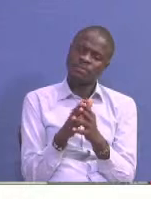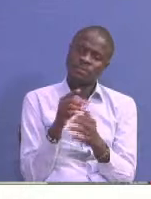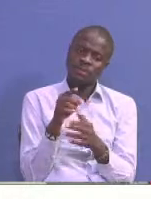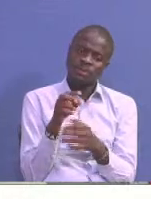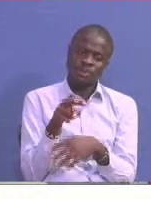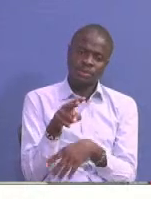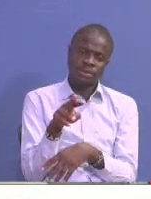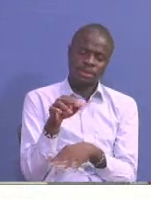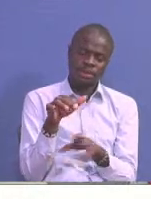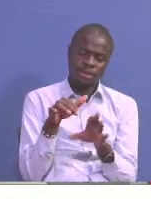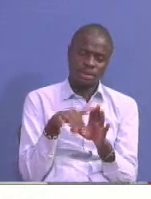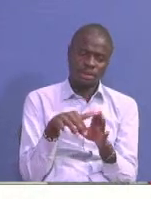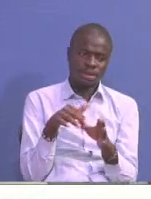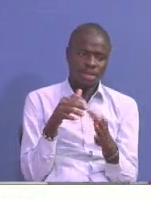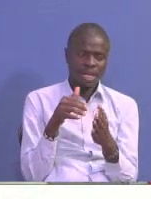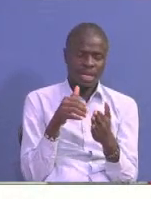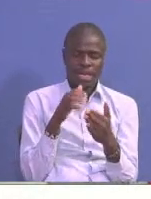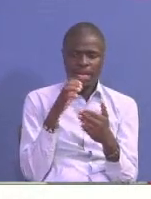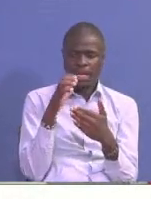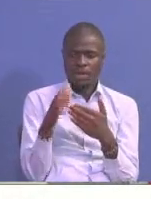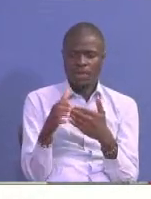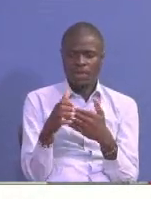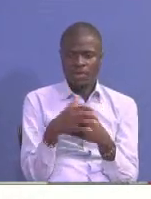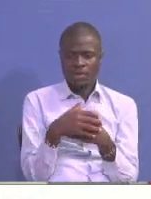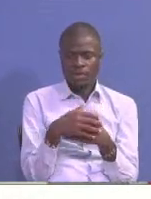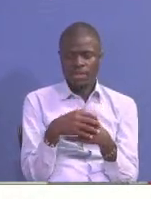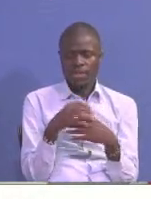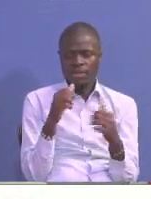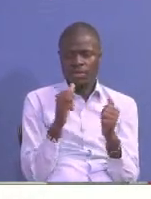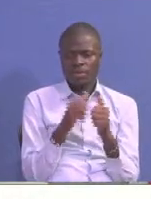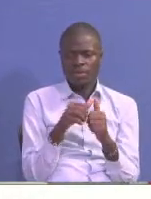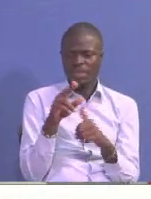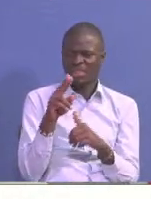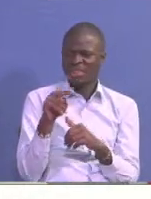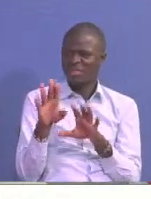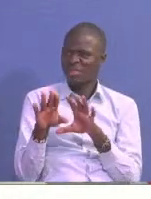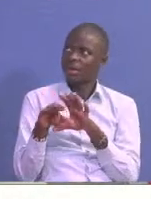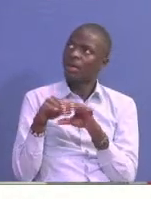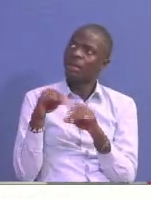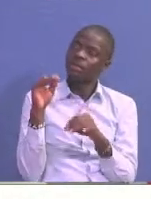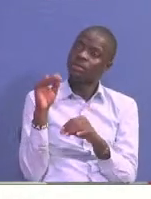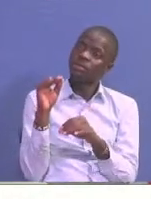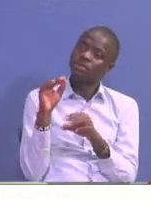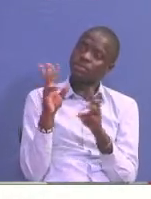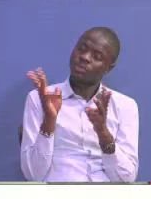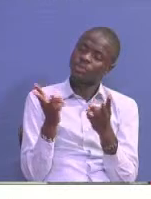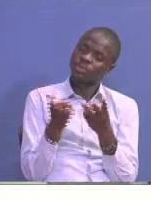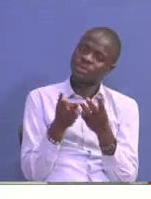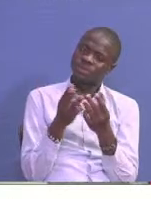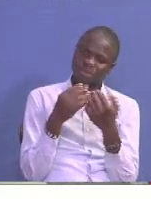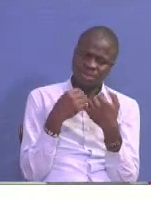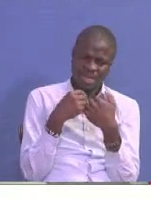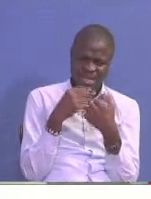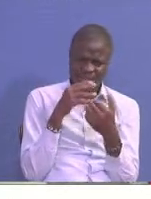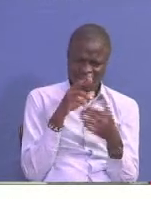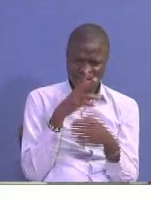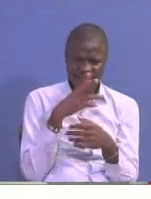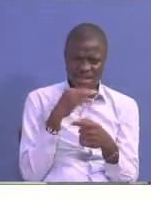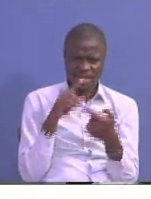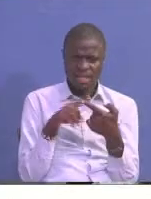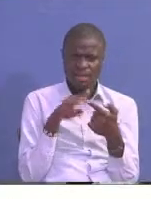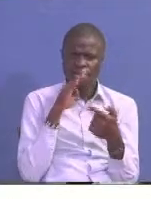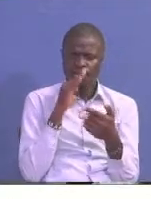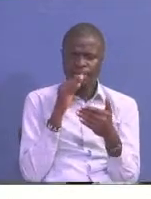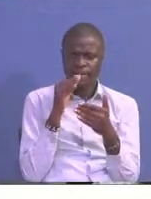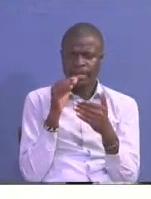running in an enclosure without outward, then you are likely to be limited. You need to